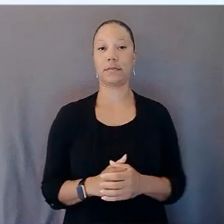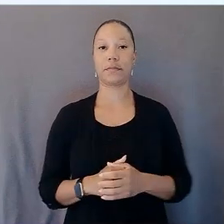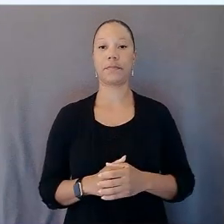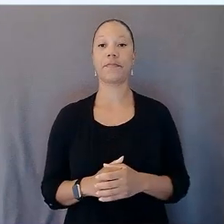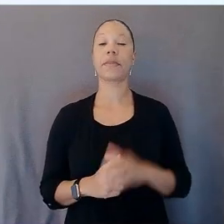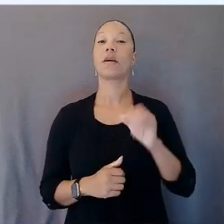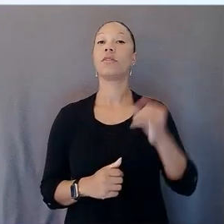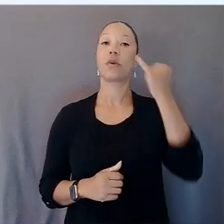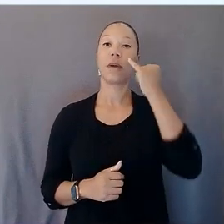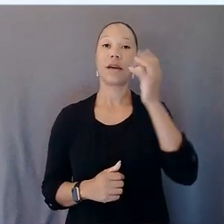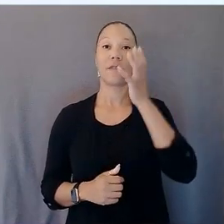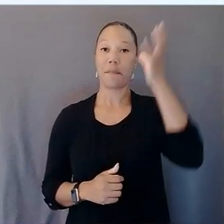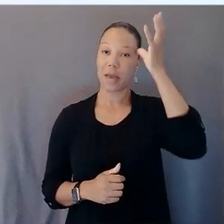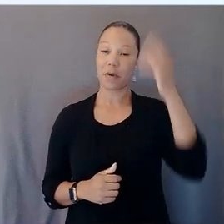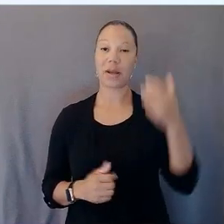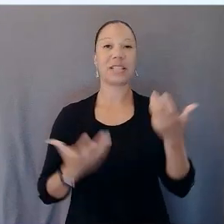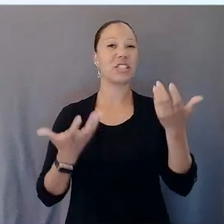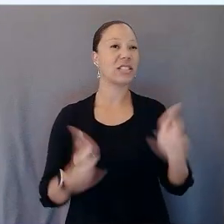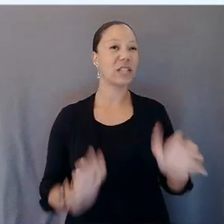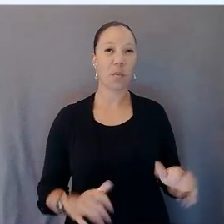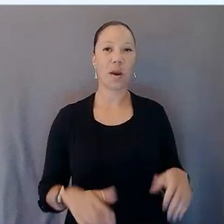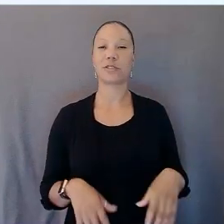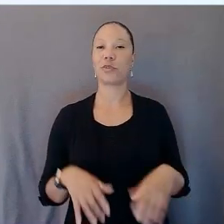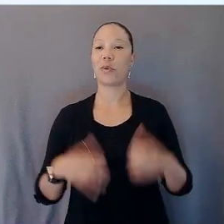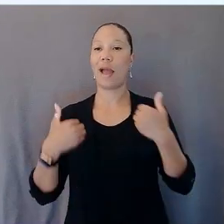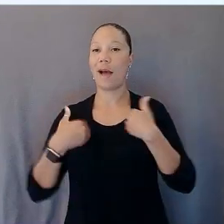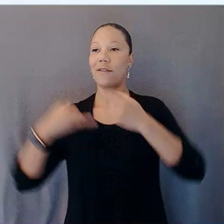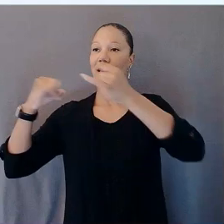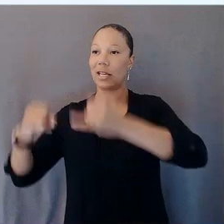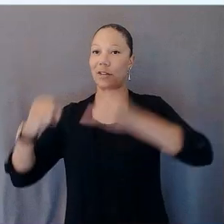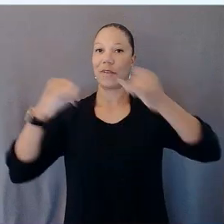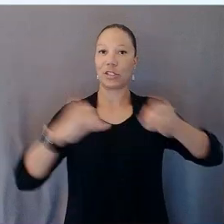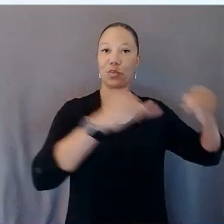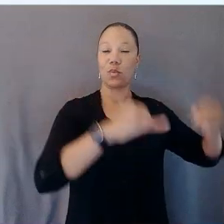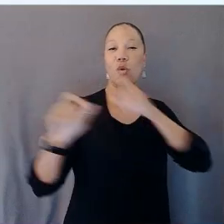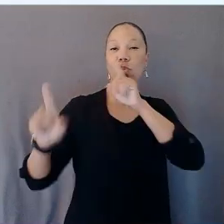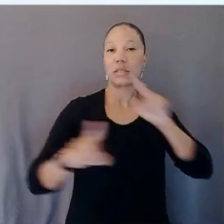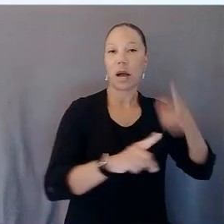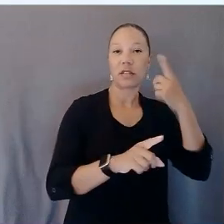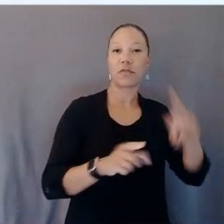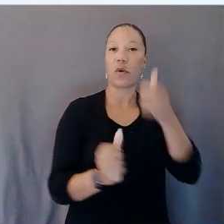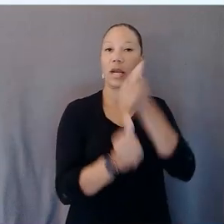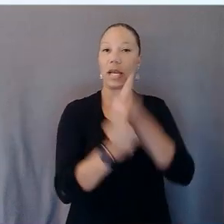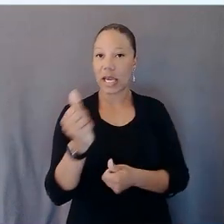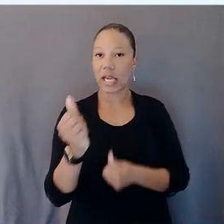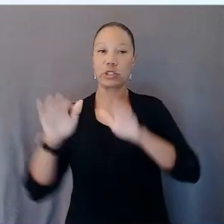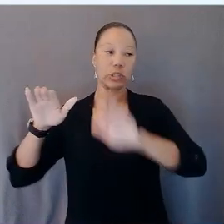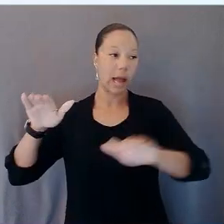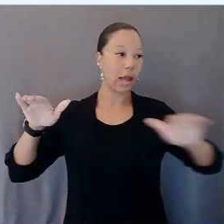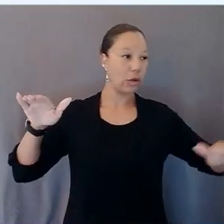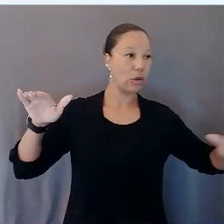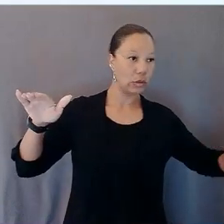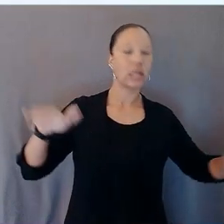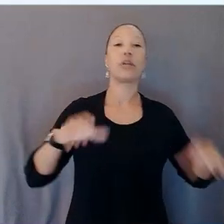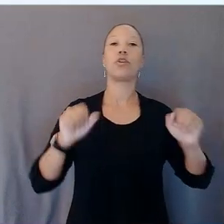if a parent doesn't want to fill out individually or customize it, they don't have to. If they don't want to do that, that's not their